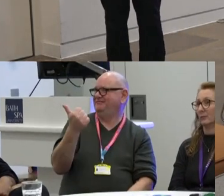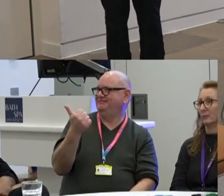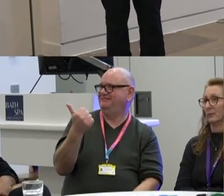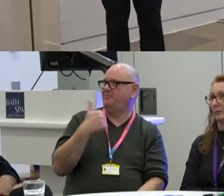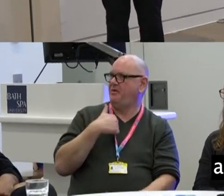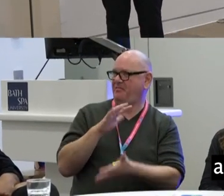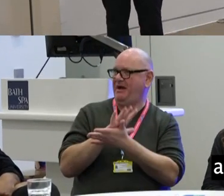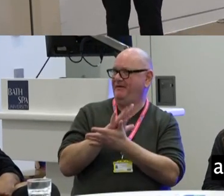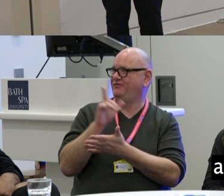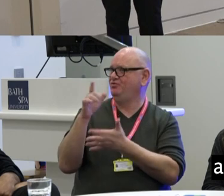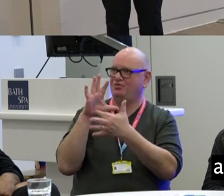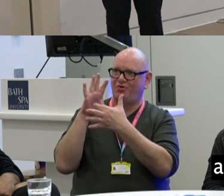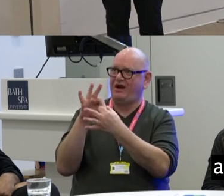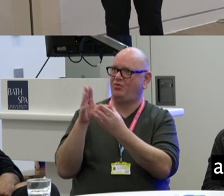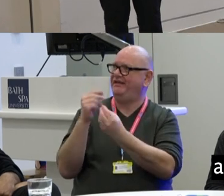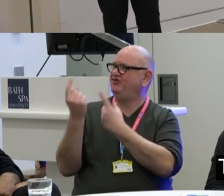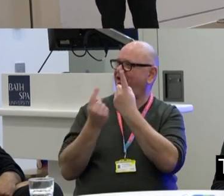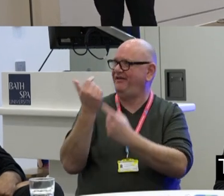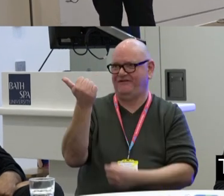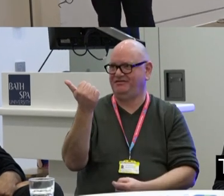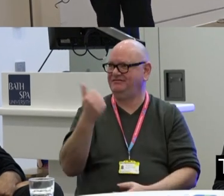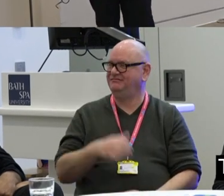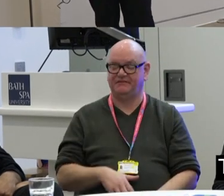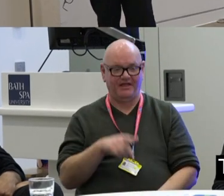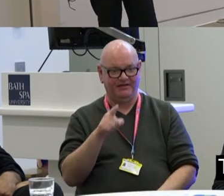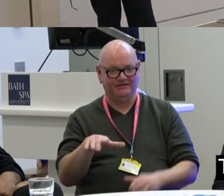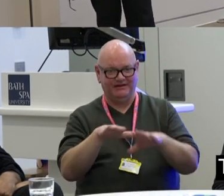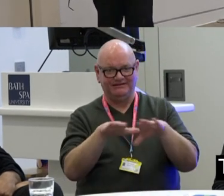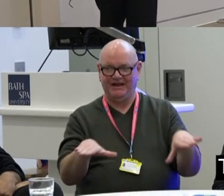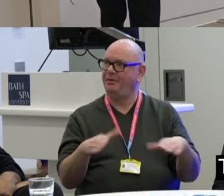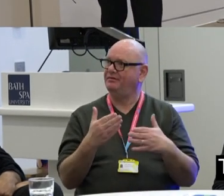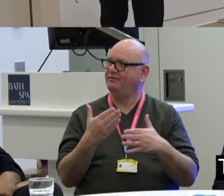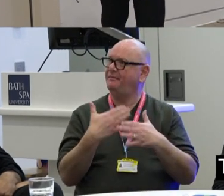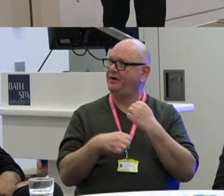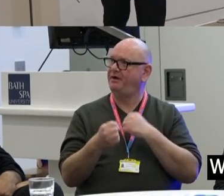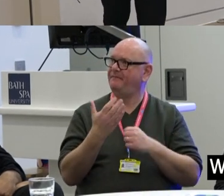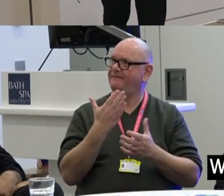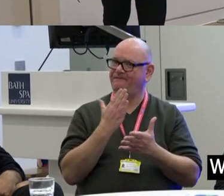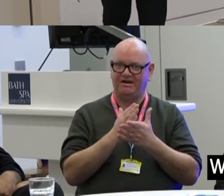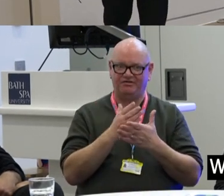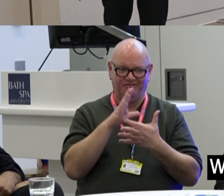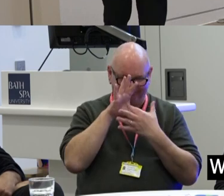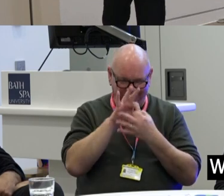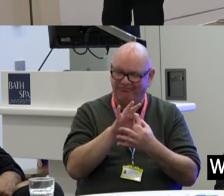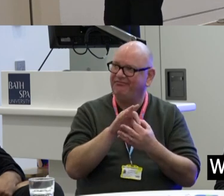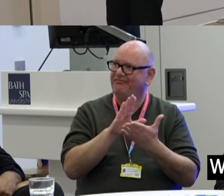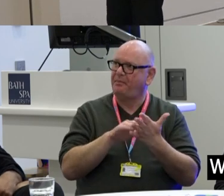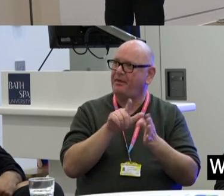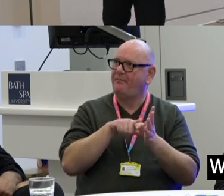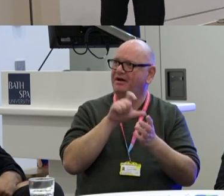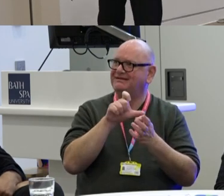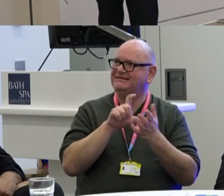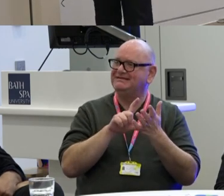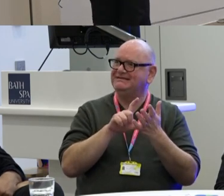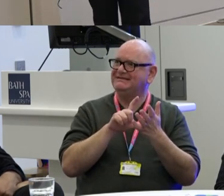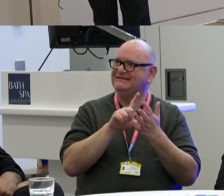with each other and if something comes out of it. This table got all into mycelium. We were so deep in the